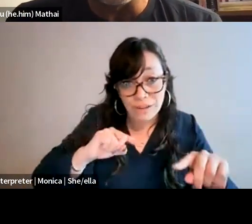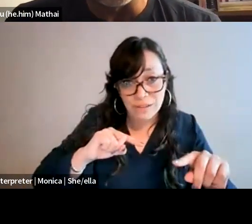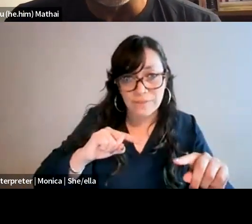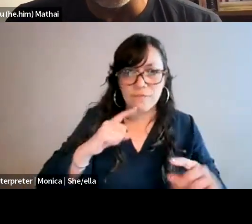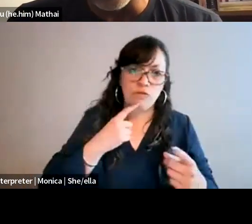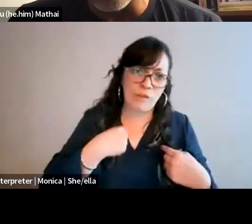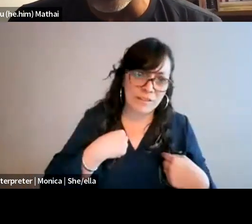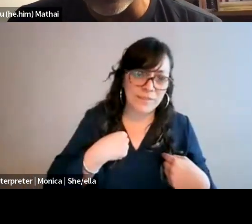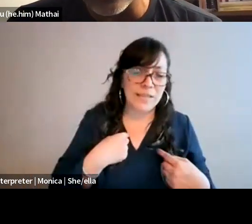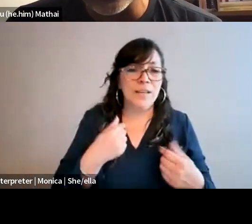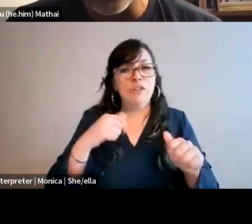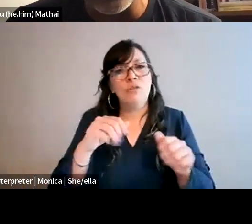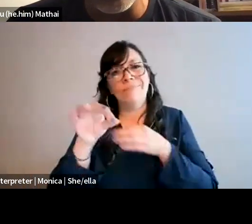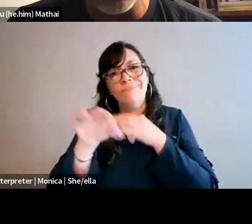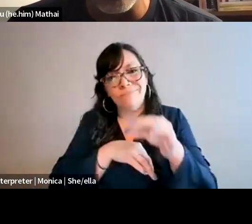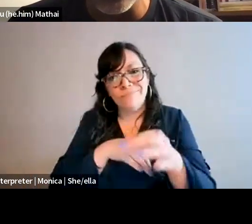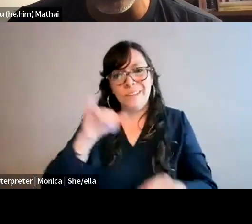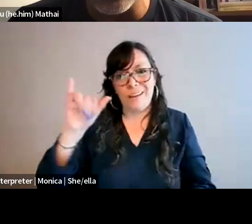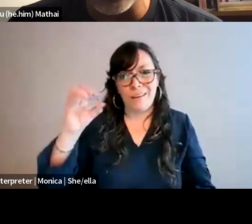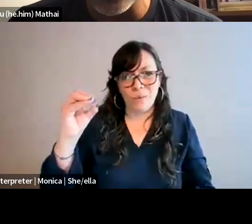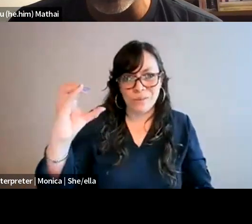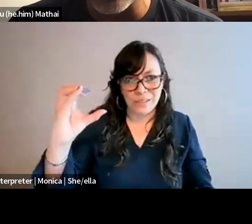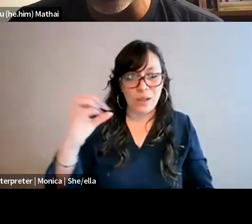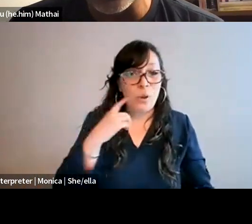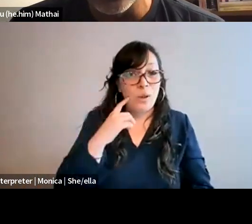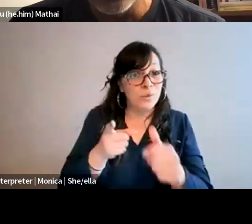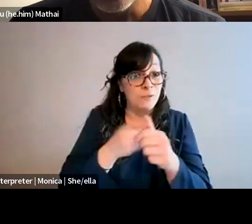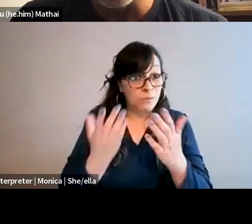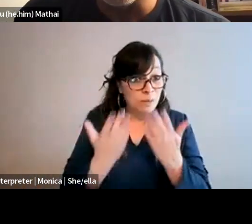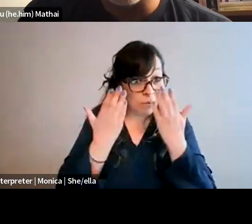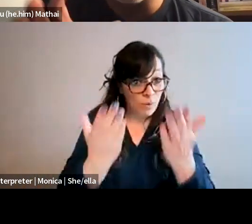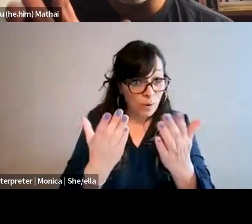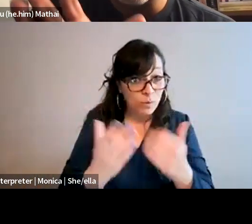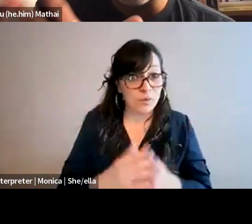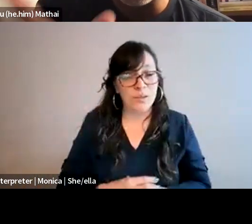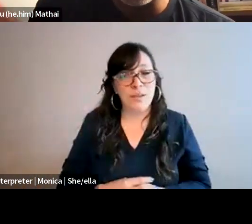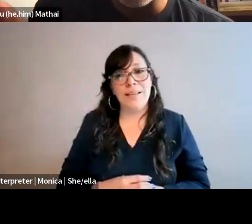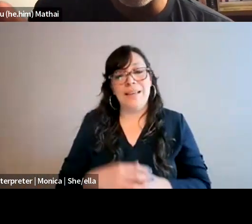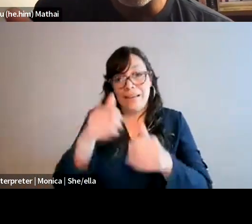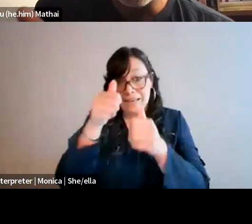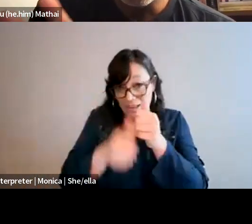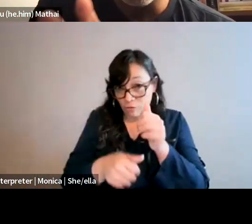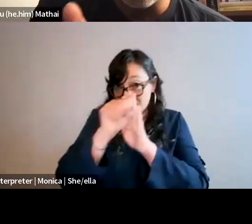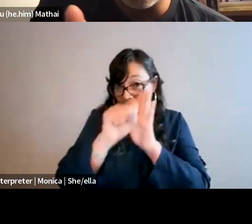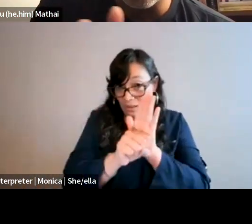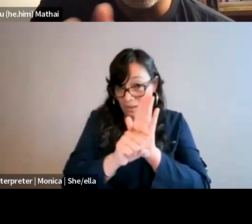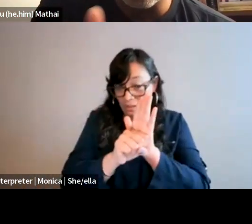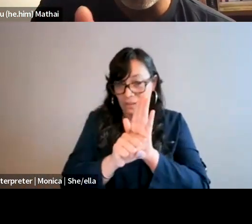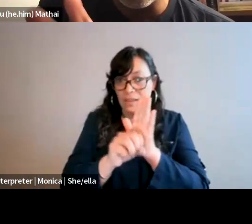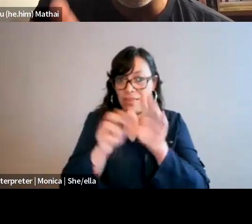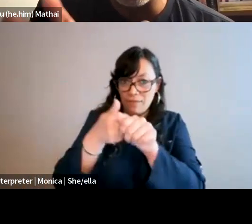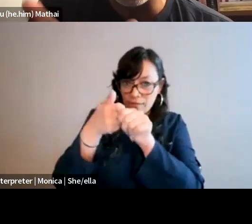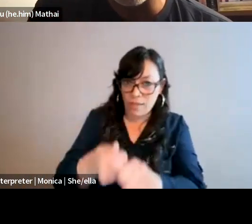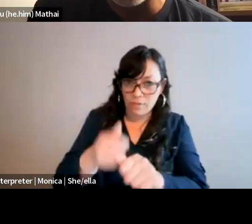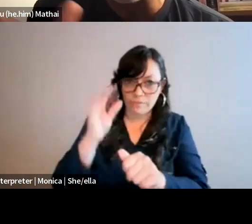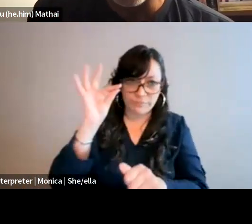them as an alternative to IOC, actually, when it was first being proposed. But they're in every state. They follow the